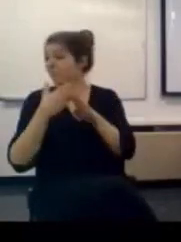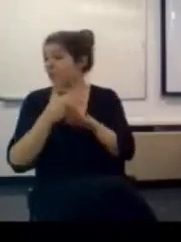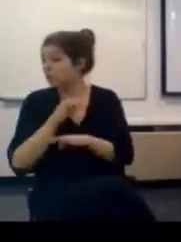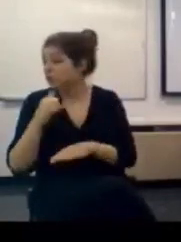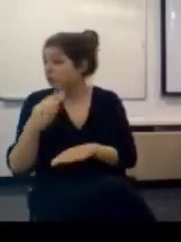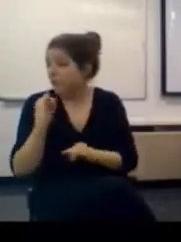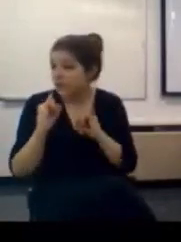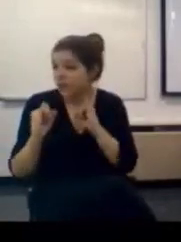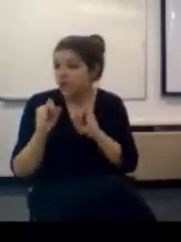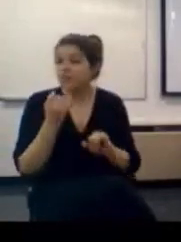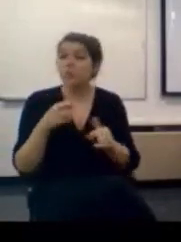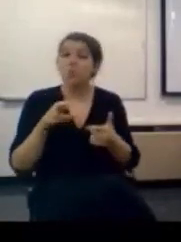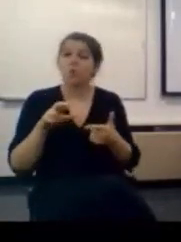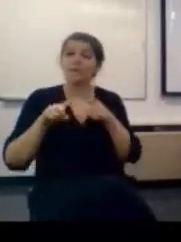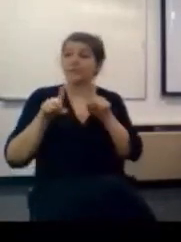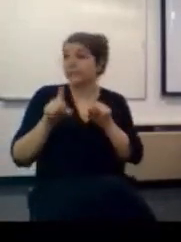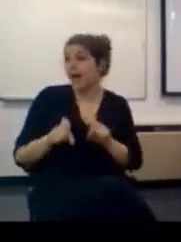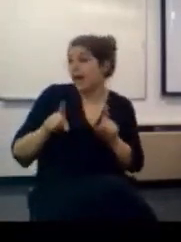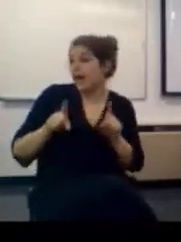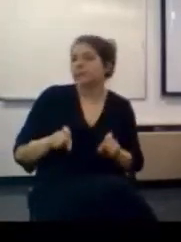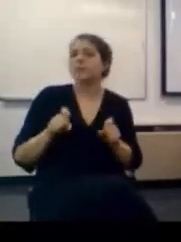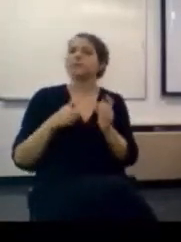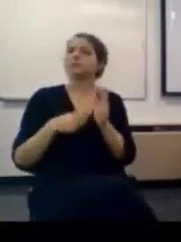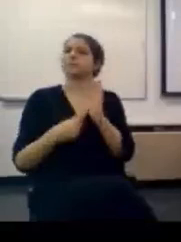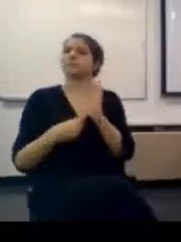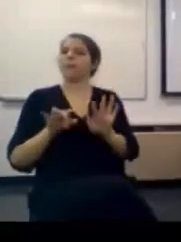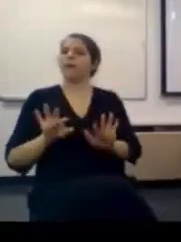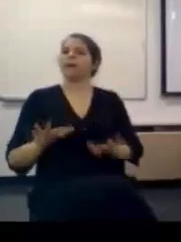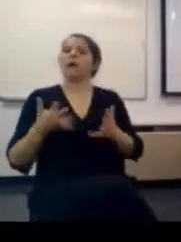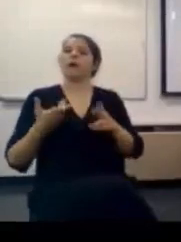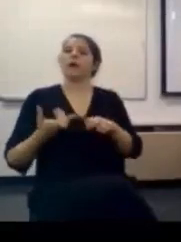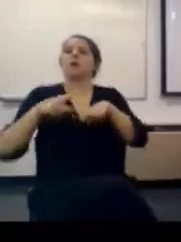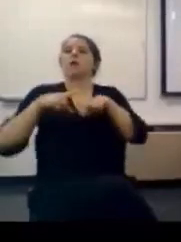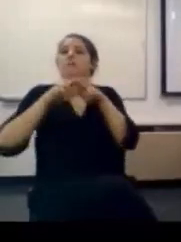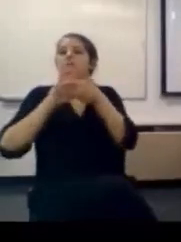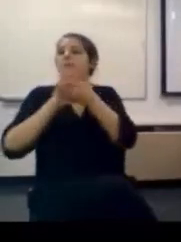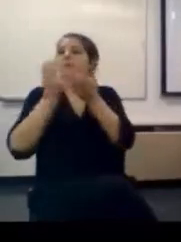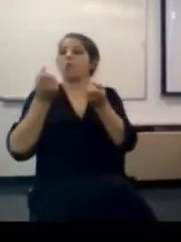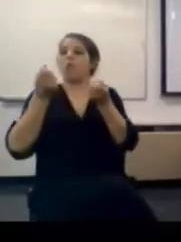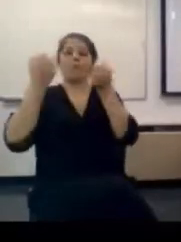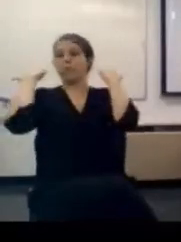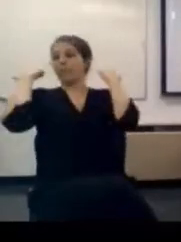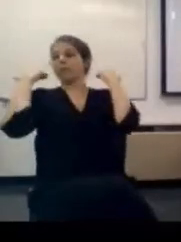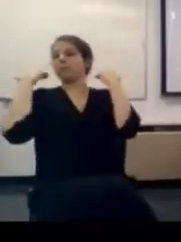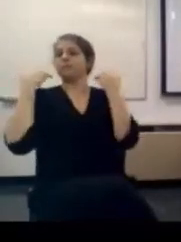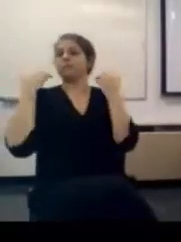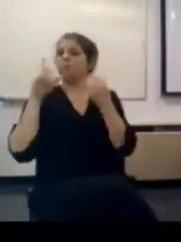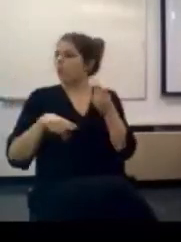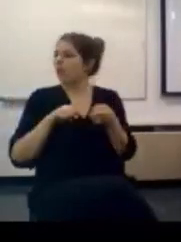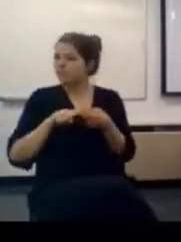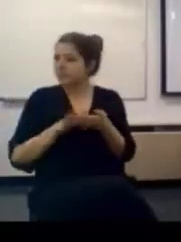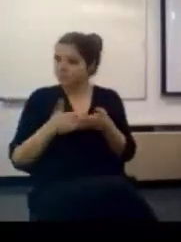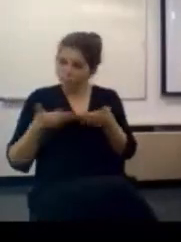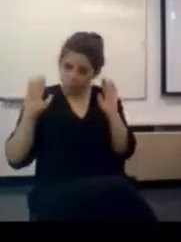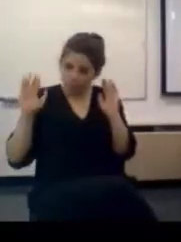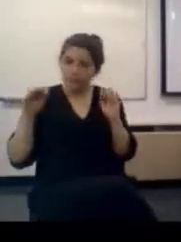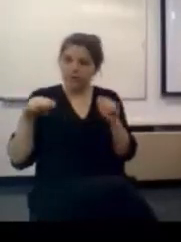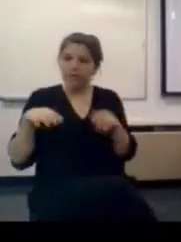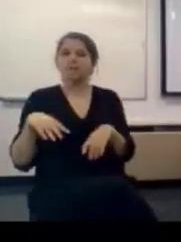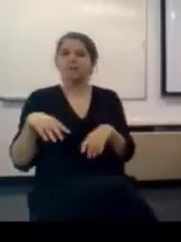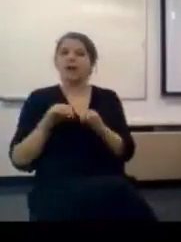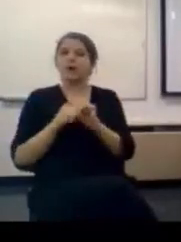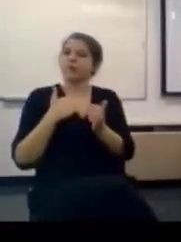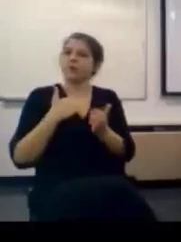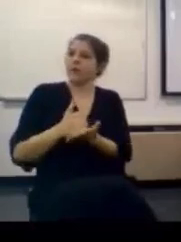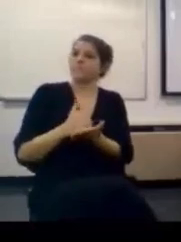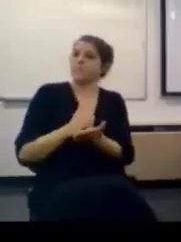some are healthier before a job interview or before a big test, but sometimes that level of anxiety gets to be a little bit too much. At what point is it